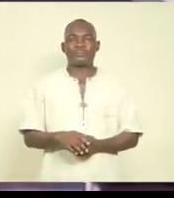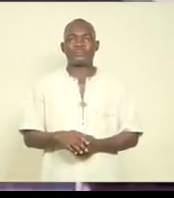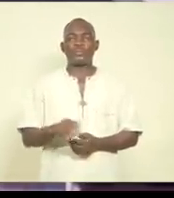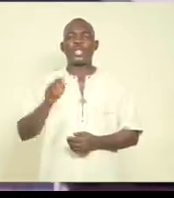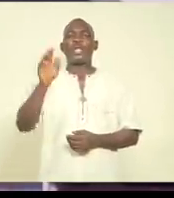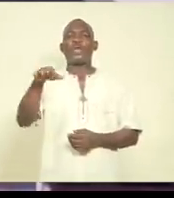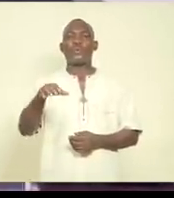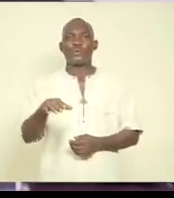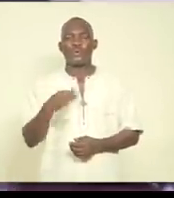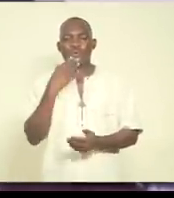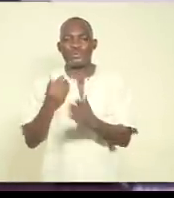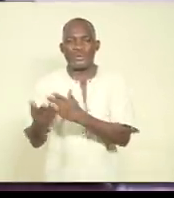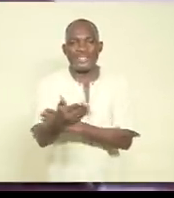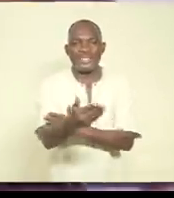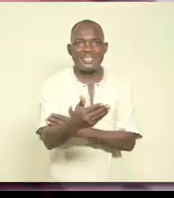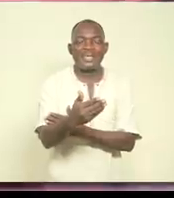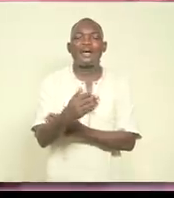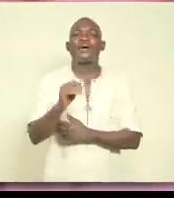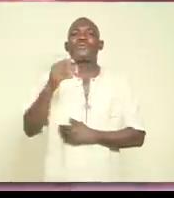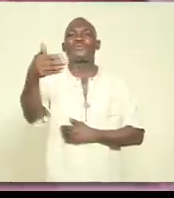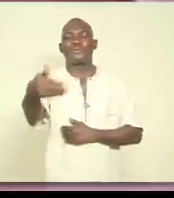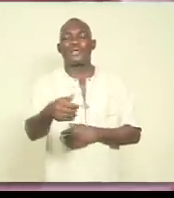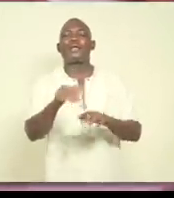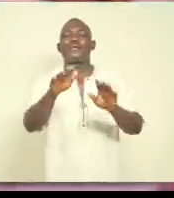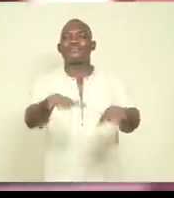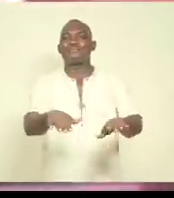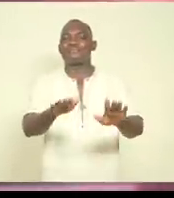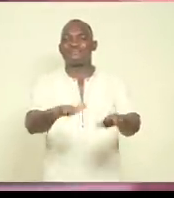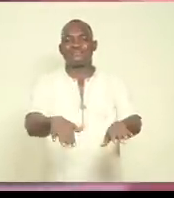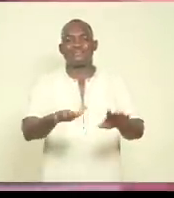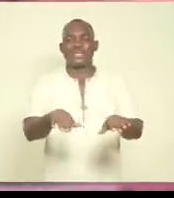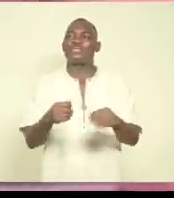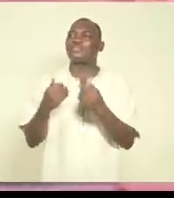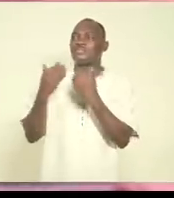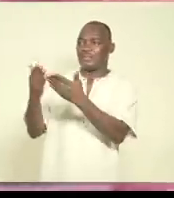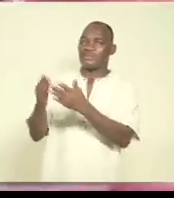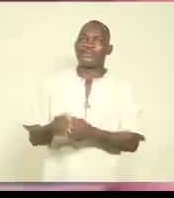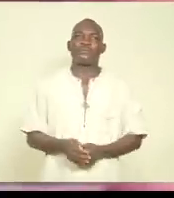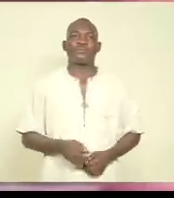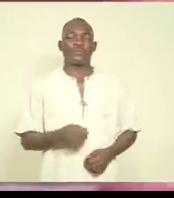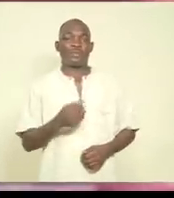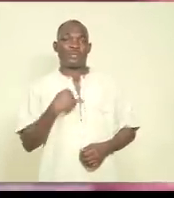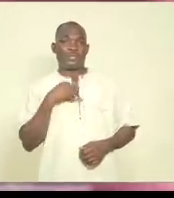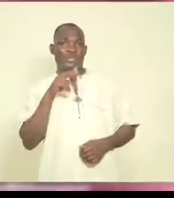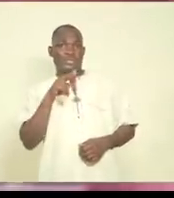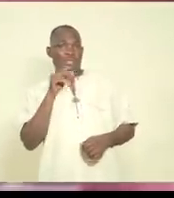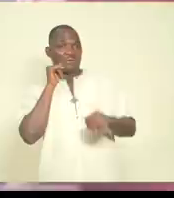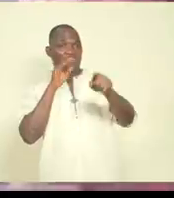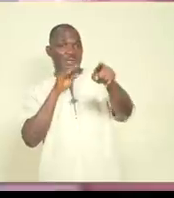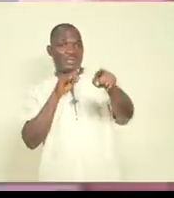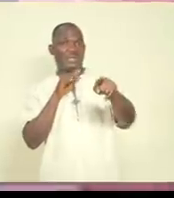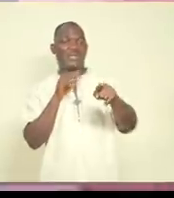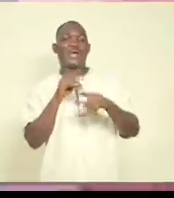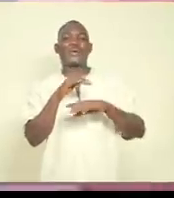Mr. Amar. Yeah, madam. Good morning. Morning. Oh, please, have a seat. Thank you. I can see Mrs. Samuel has already made